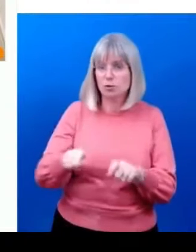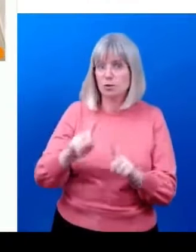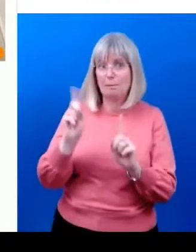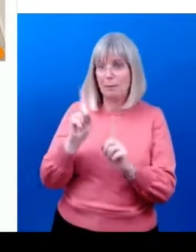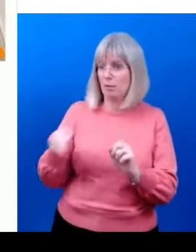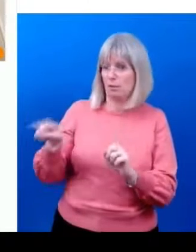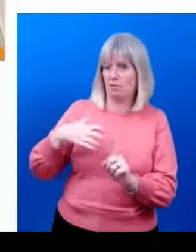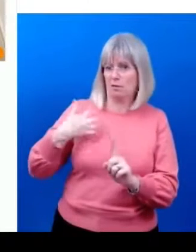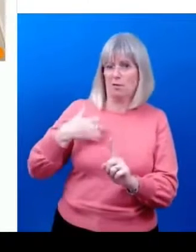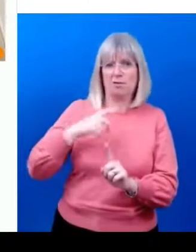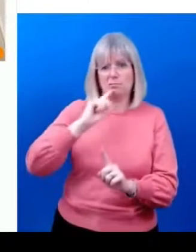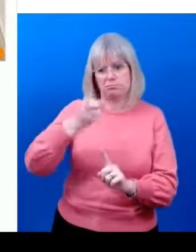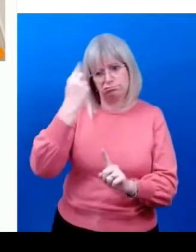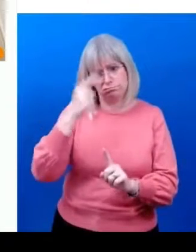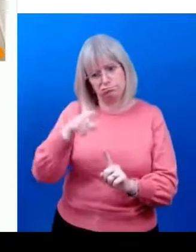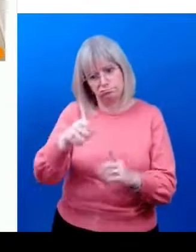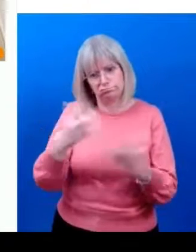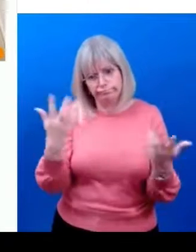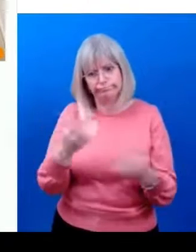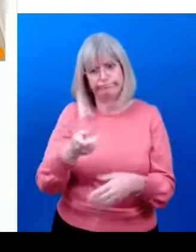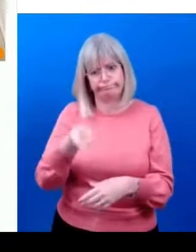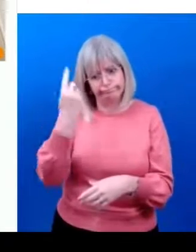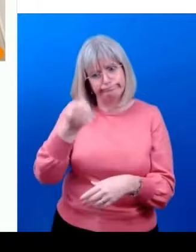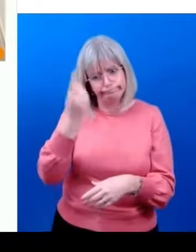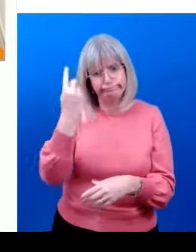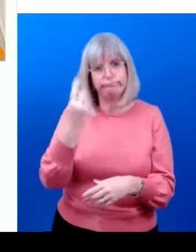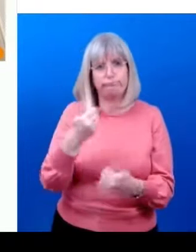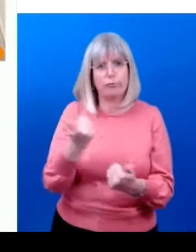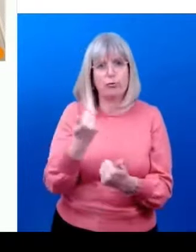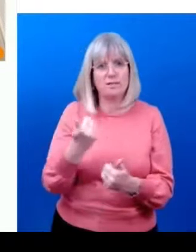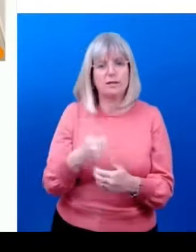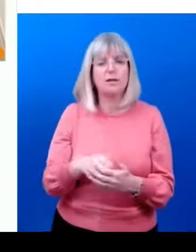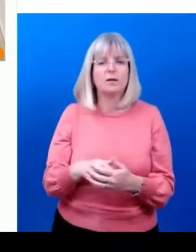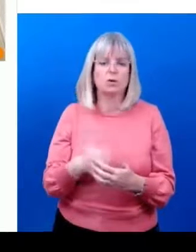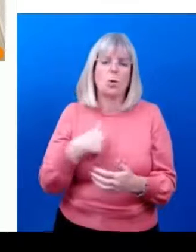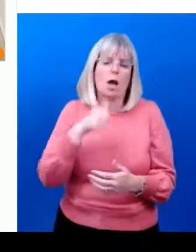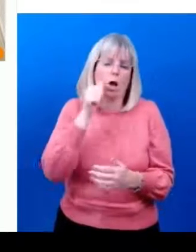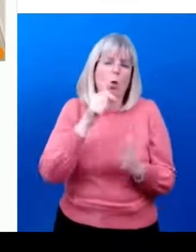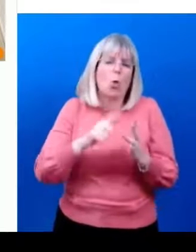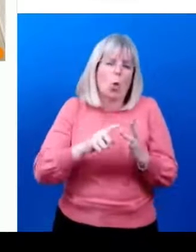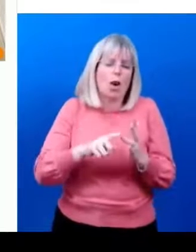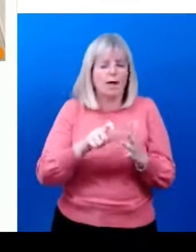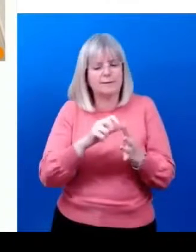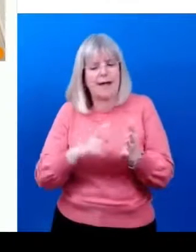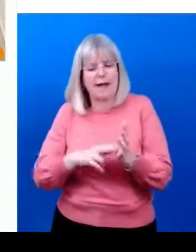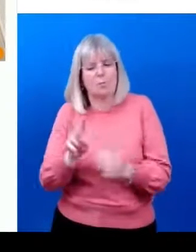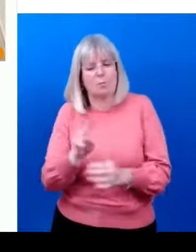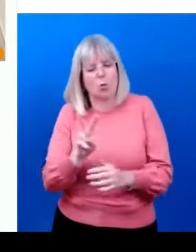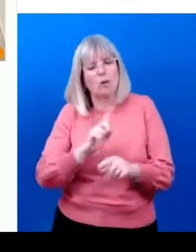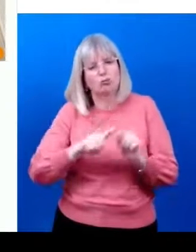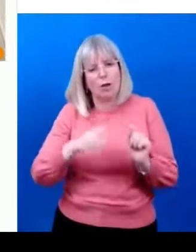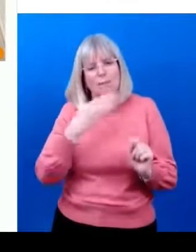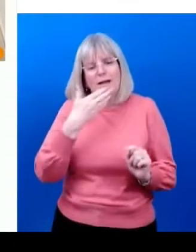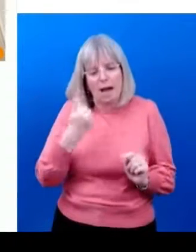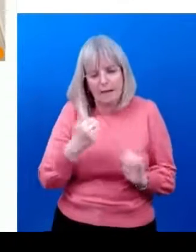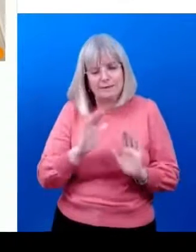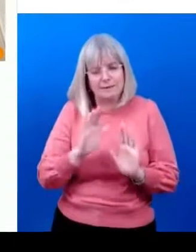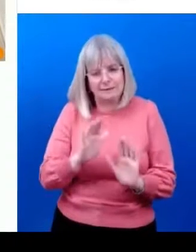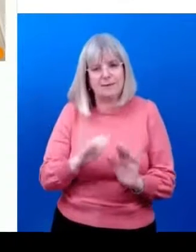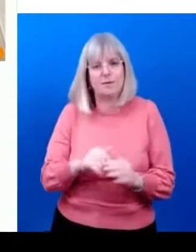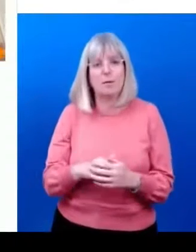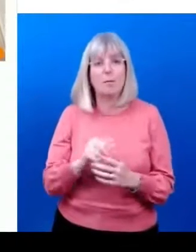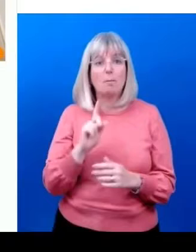think is not being said I know you're trying to be nice, Orla and Dan, but I'm saying to if you're not